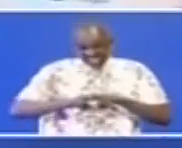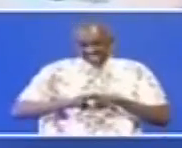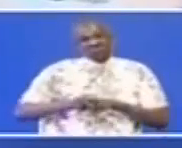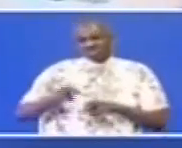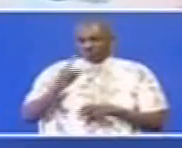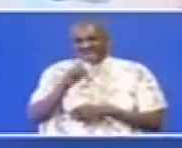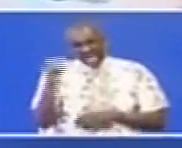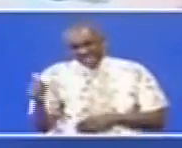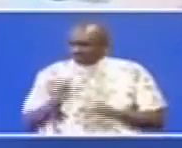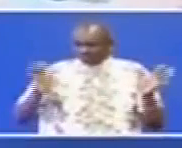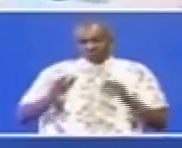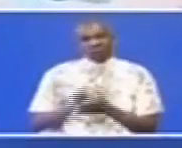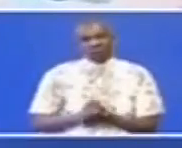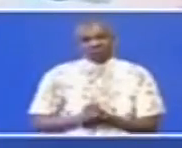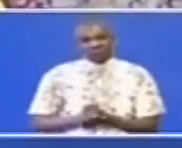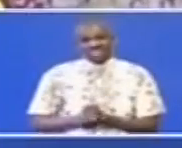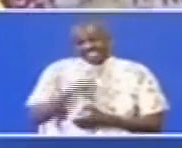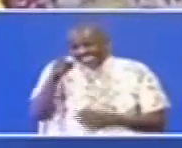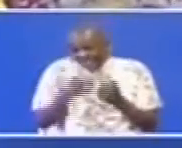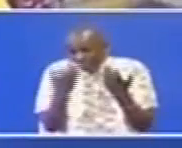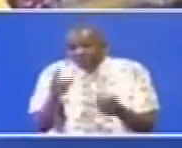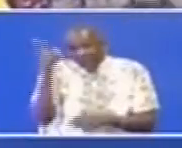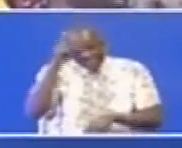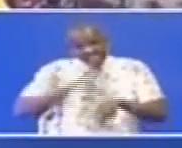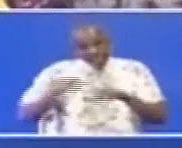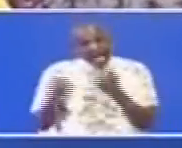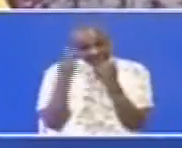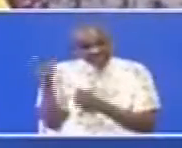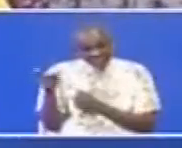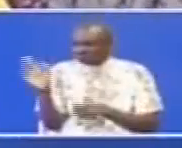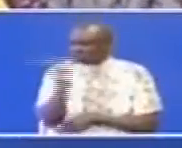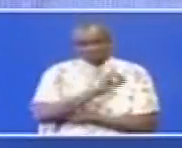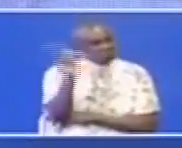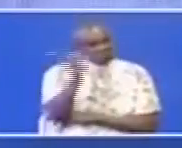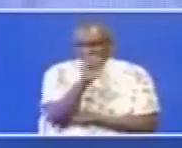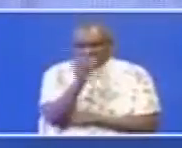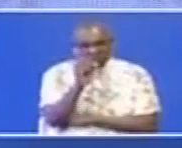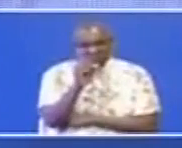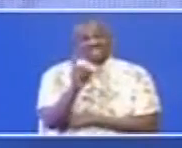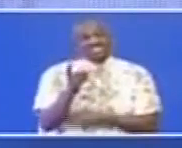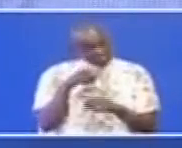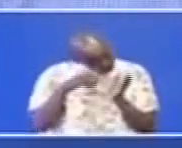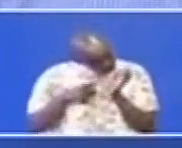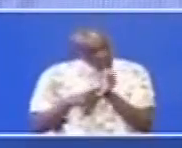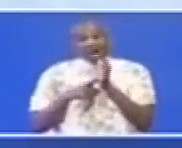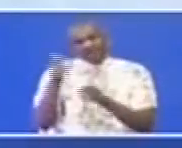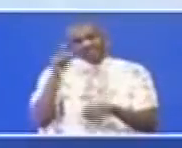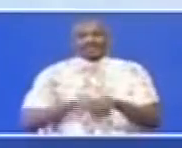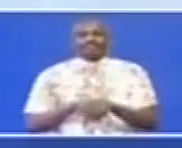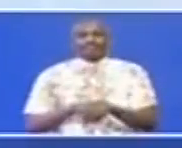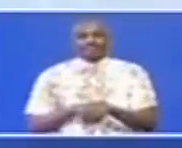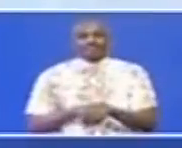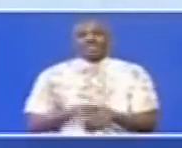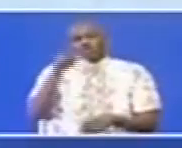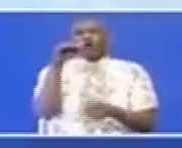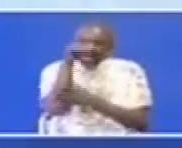to each other. In regards, this is not the first time the two leaders are engaging in such a display of public scorn.